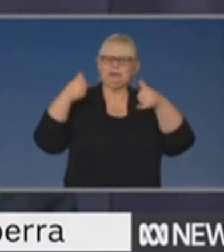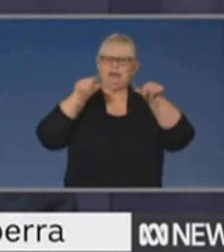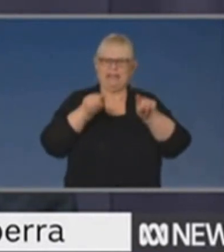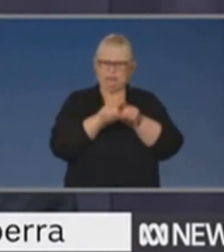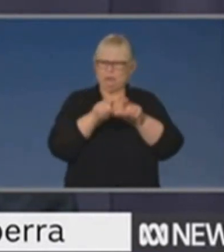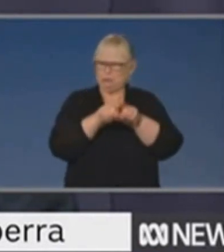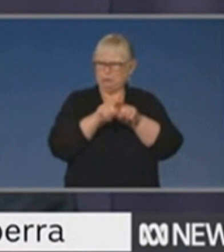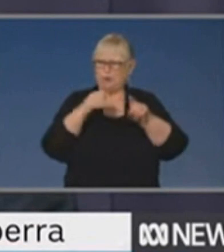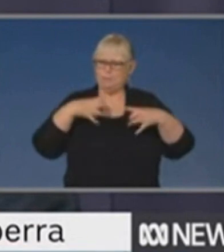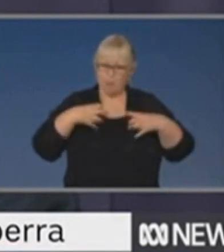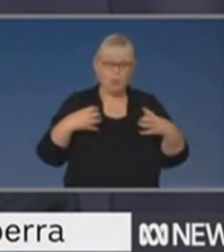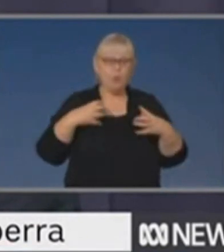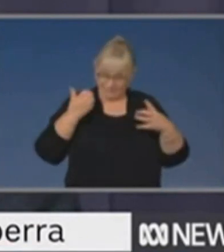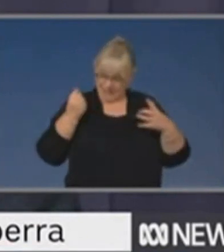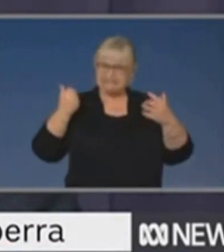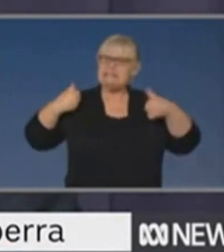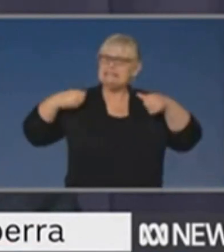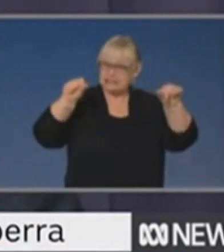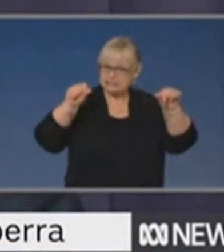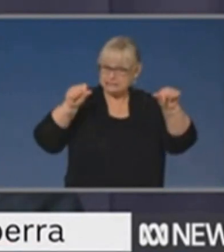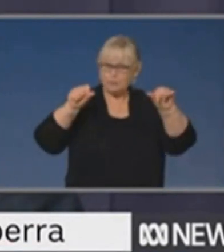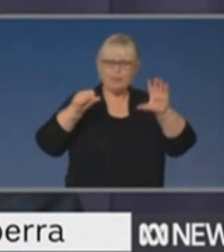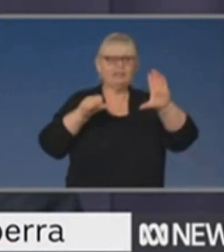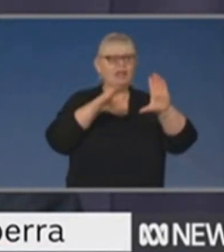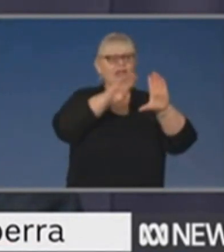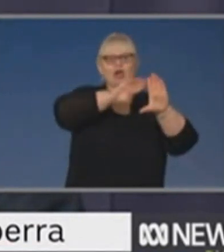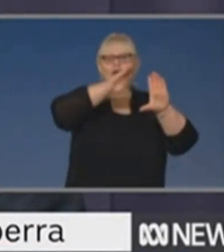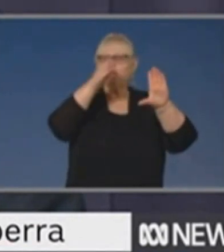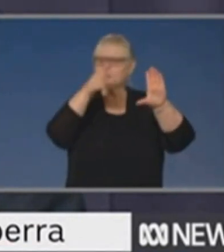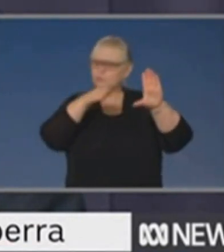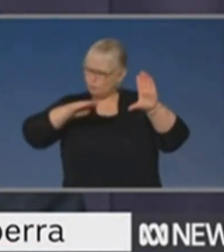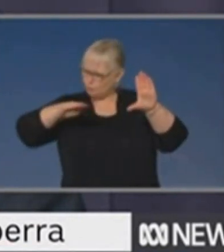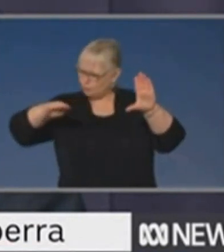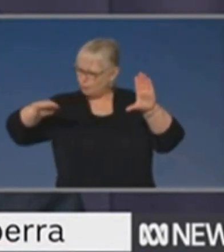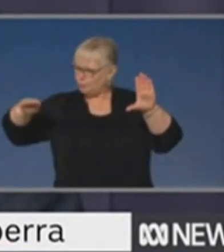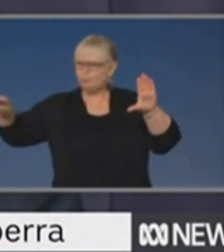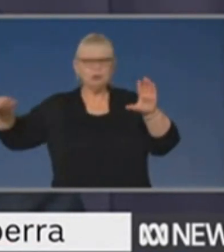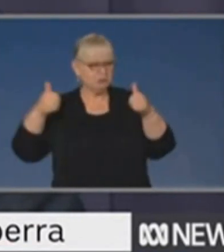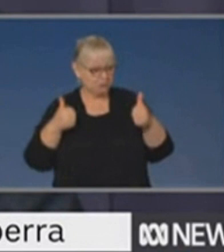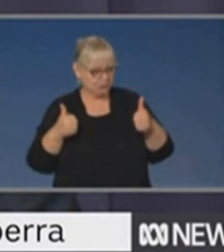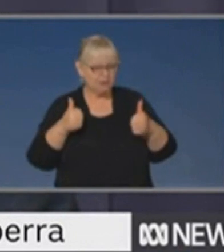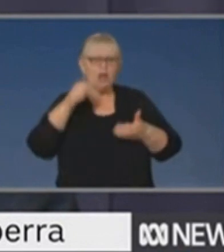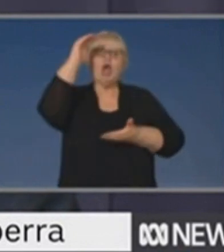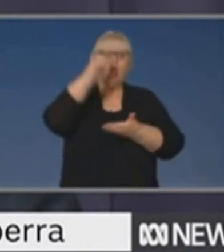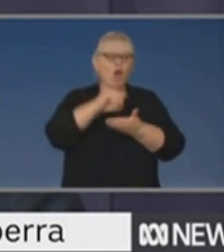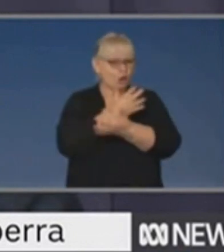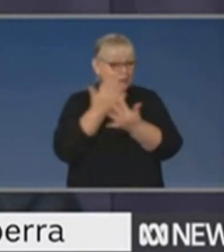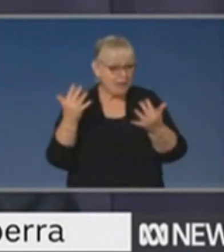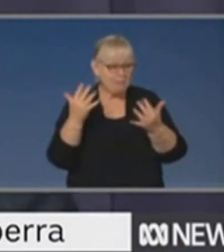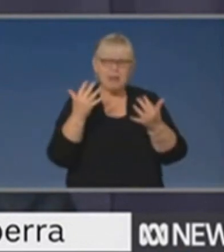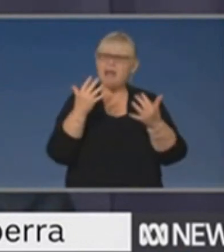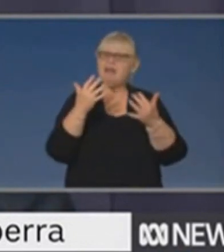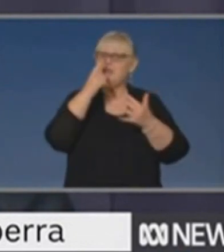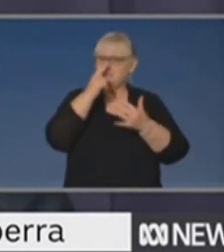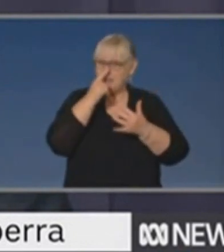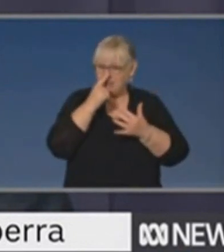We have had great success in flattening our curve, that's obvious. But having a low number of cases, but having